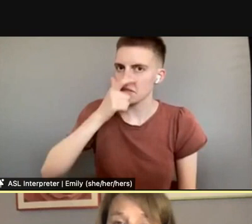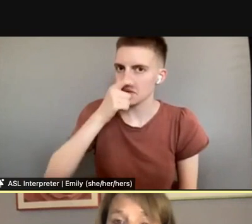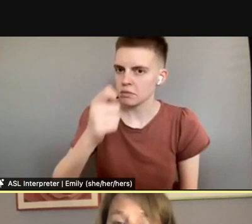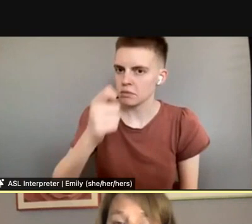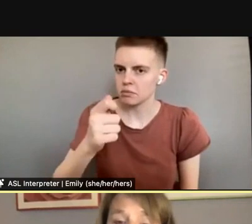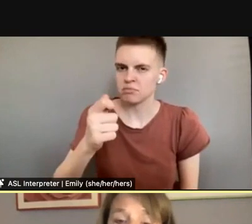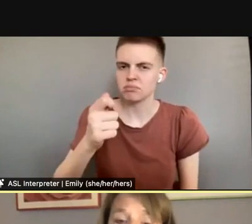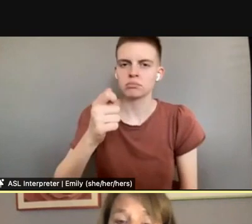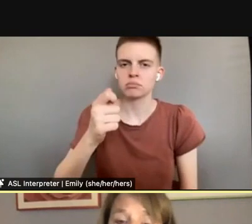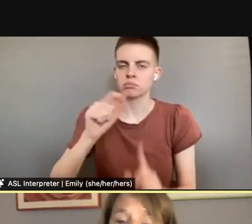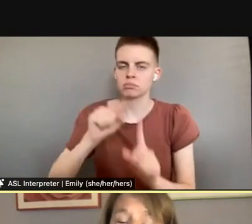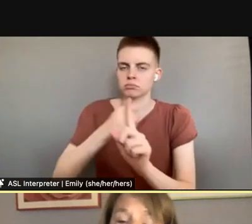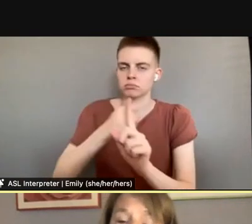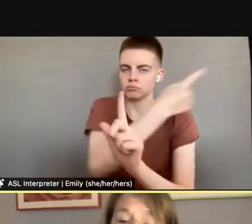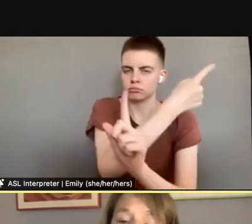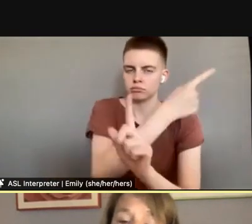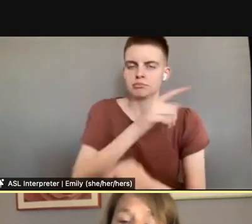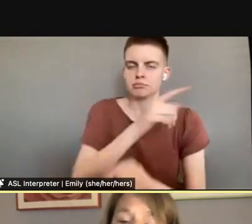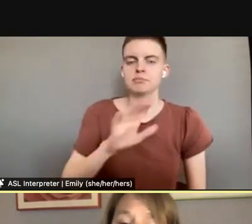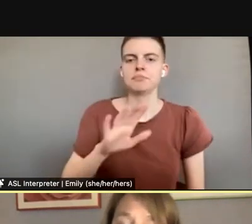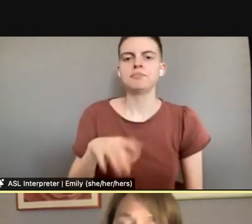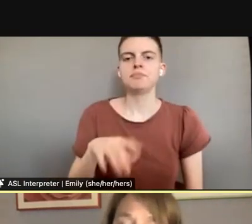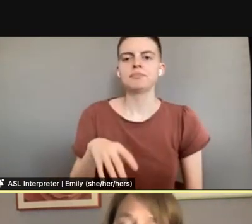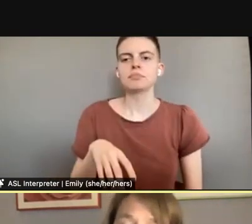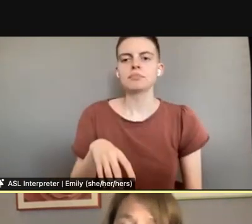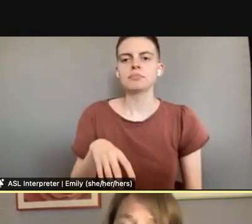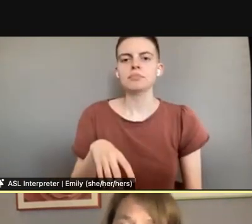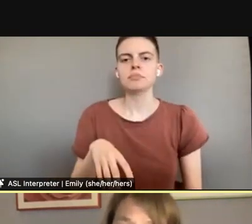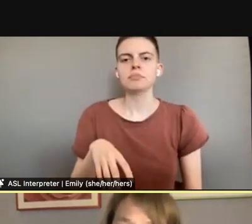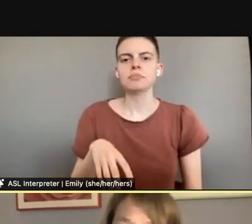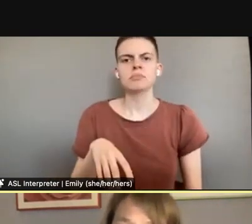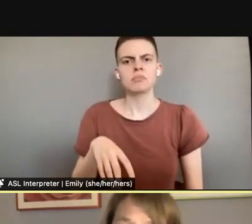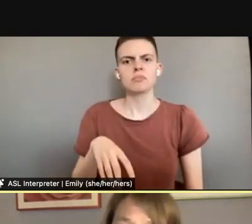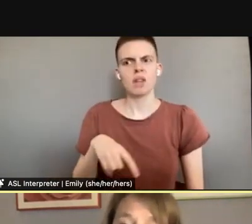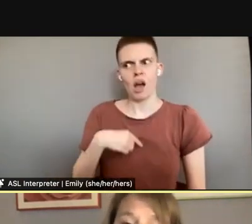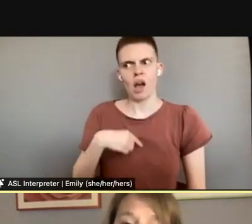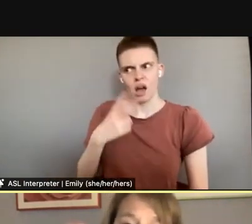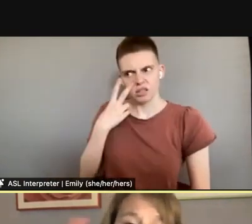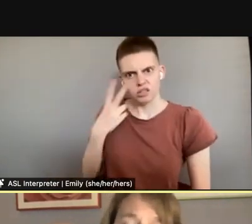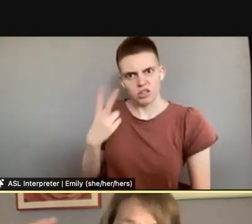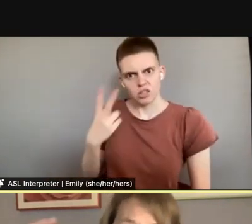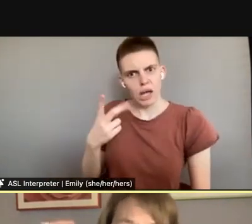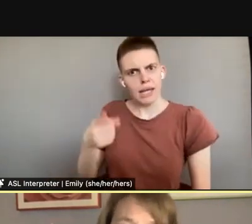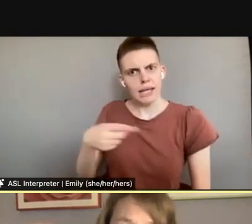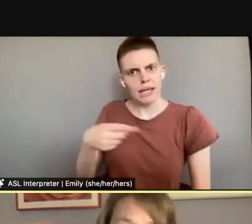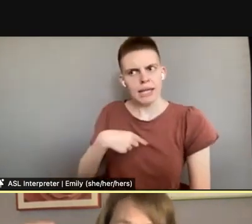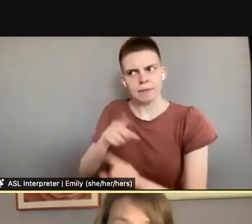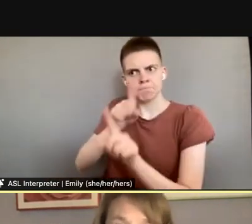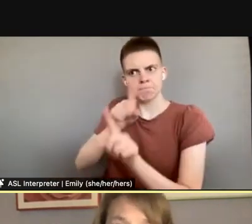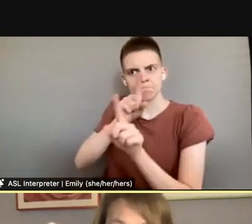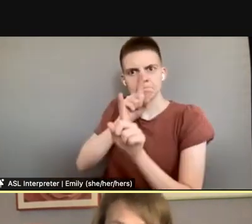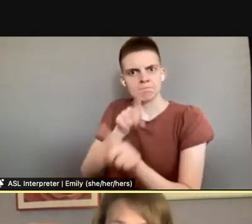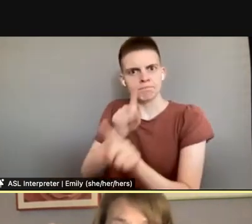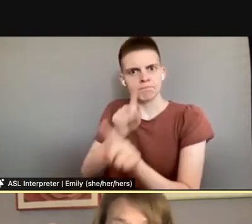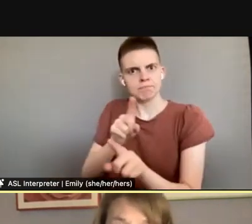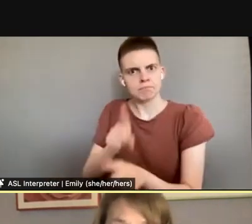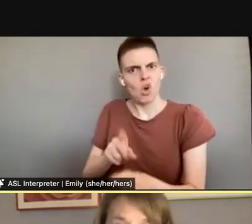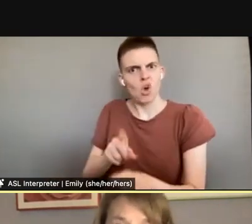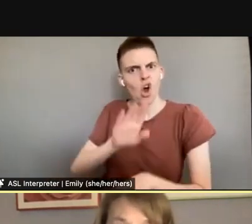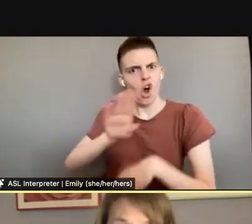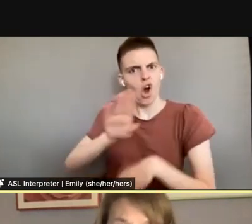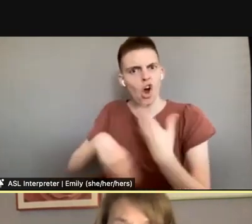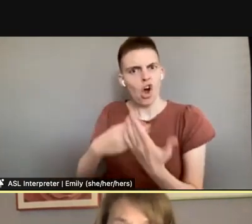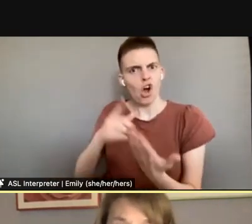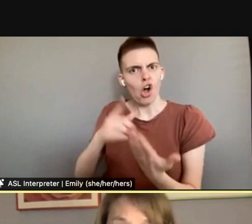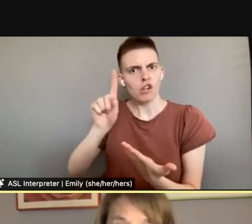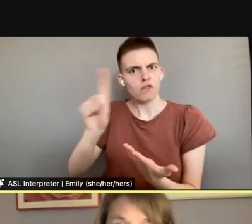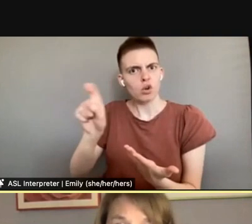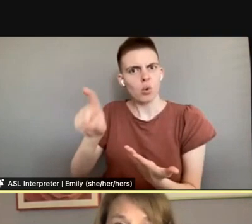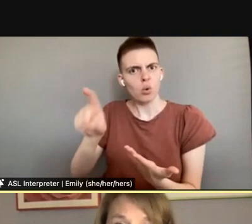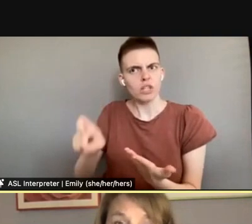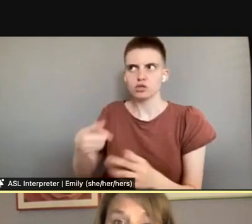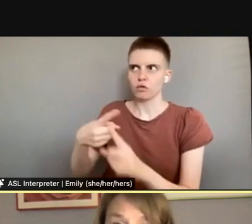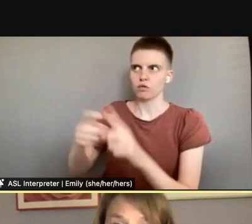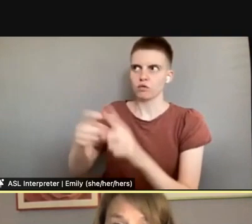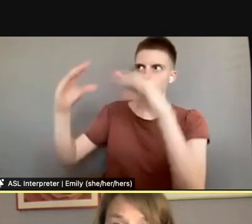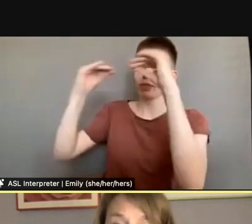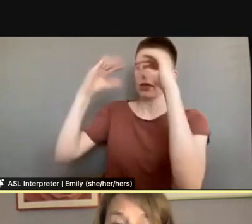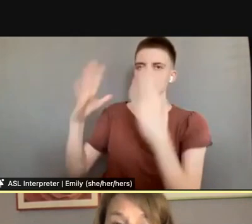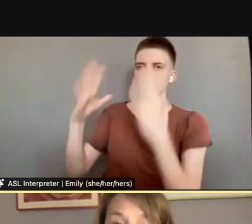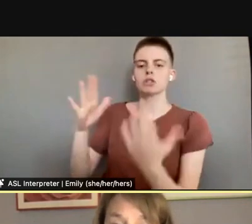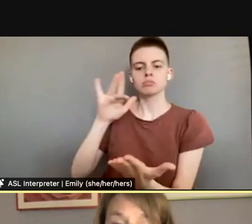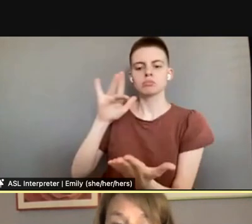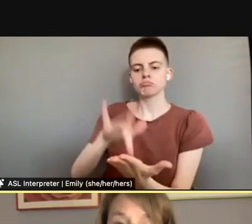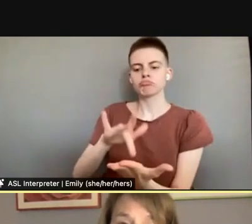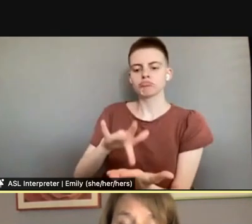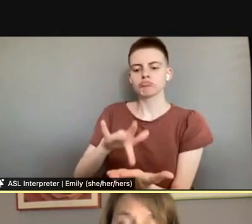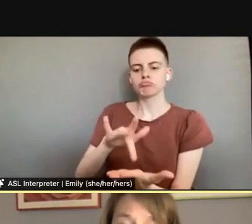another story. I watched him use the iPad and answer every single question that was asked of the general class